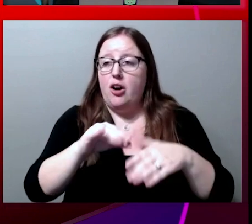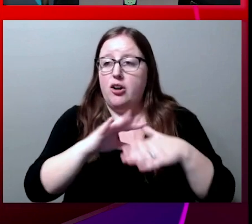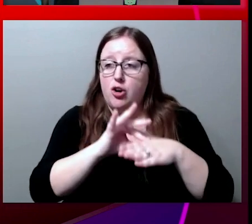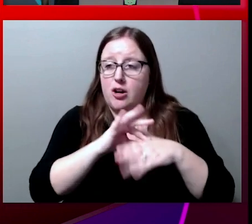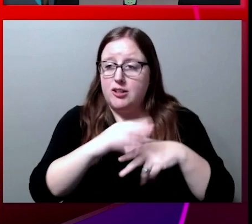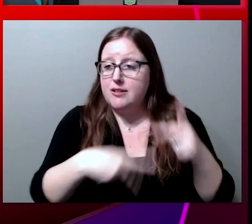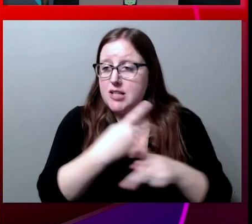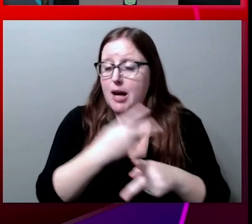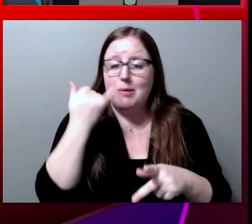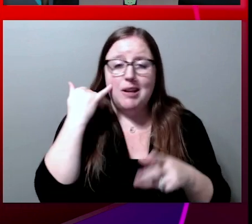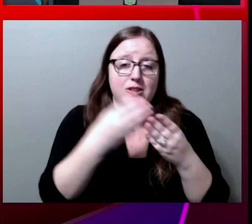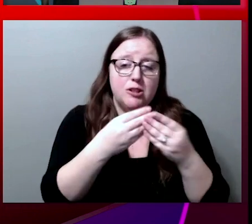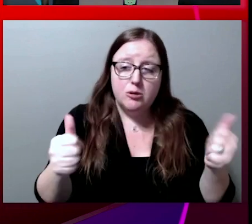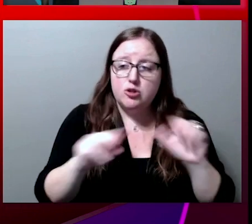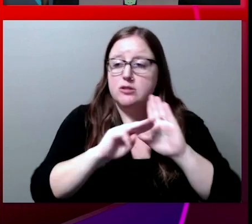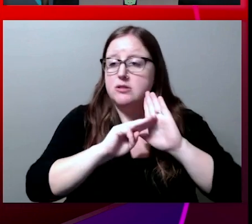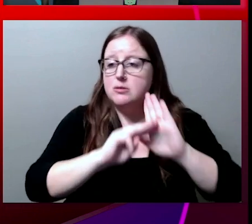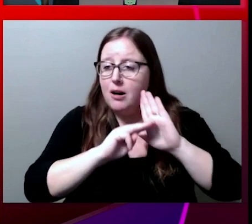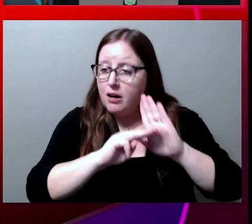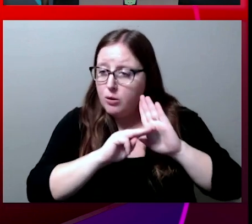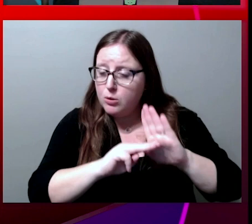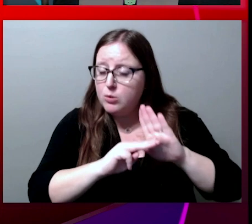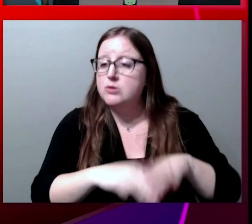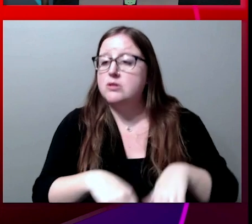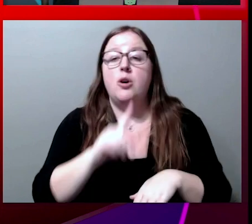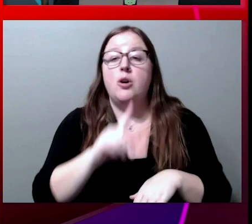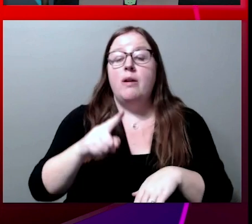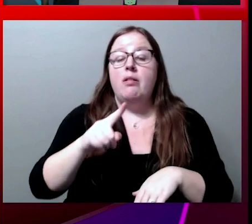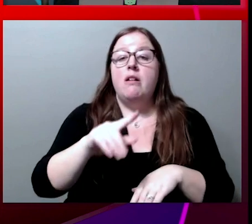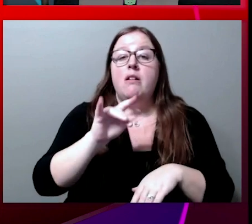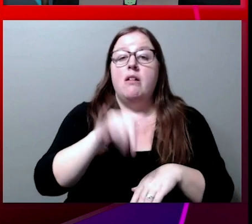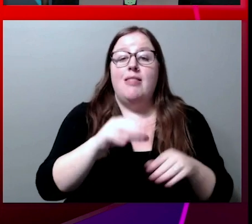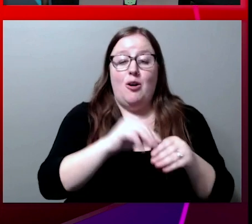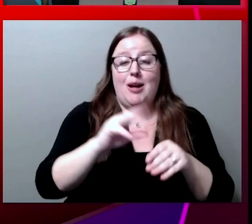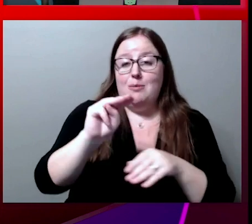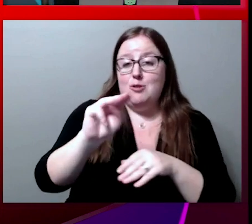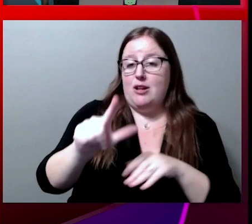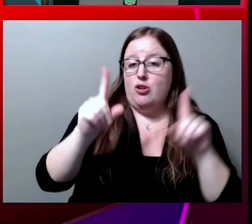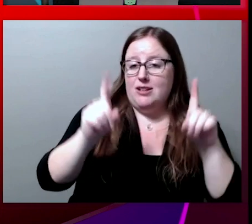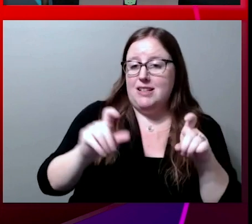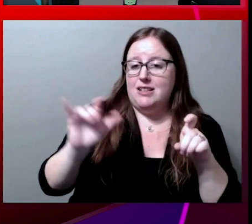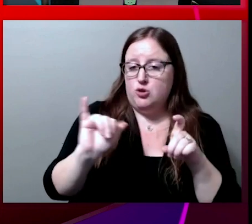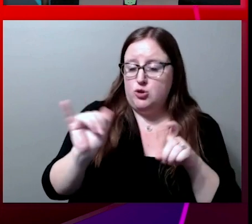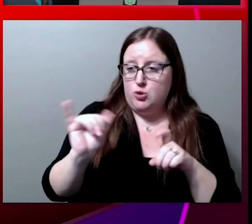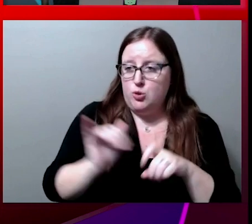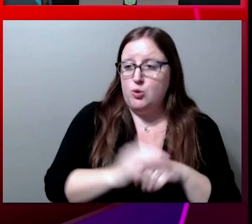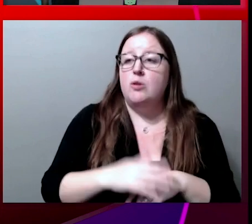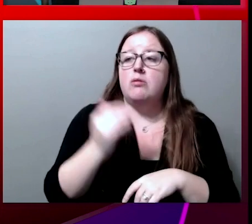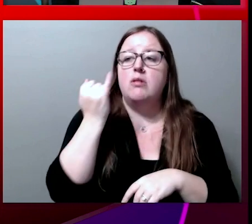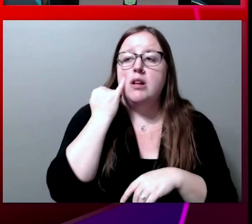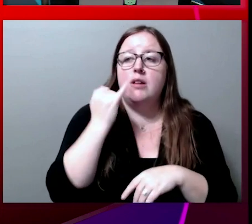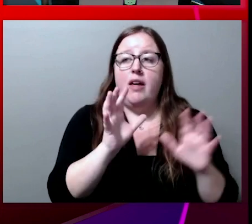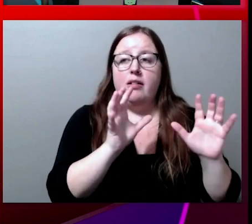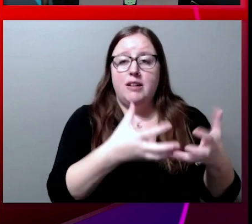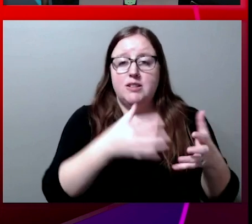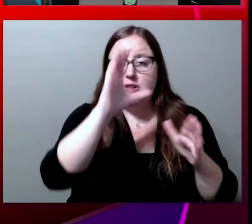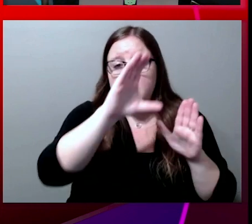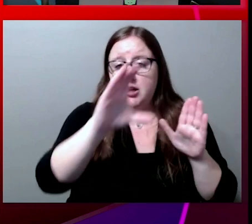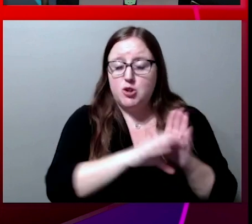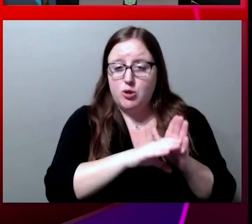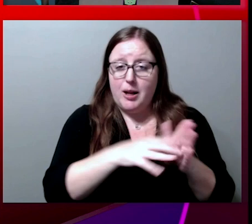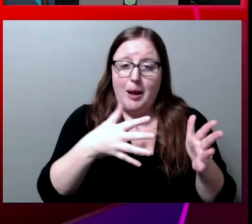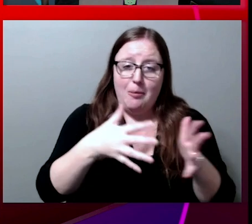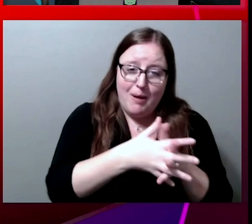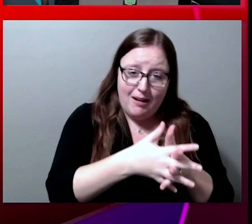it's solution, models, and they're also categorized into machine learning tasks. So if it's image classification, image embedding, those are all